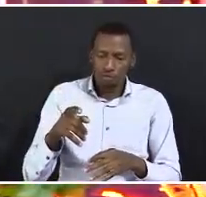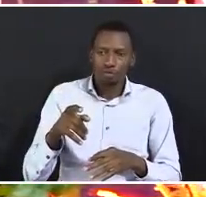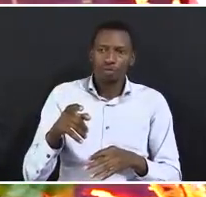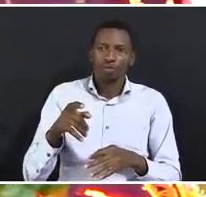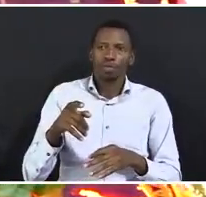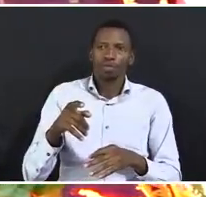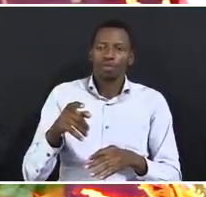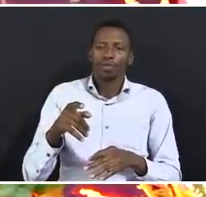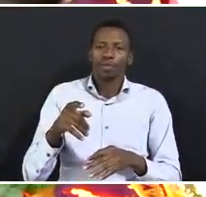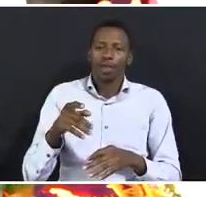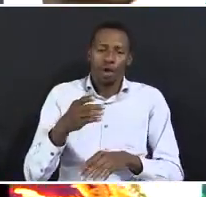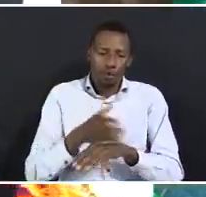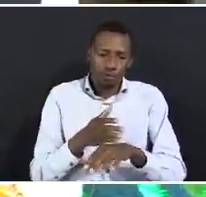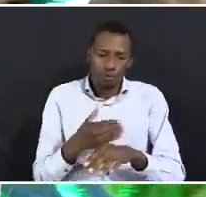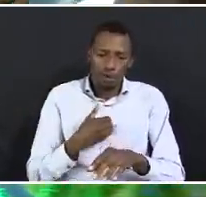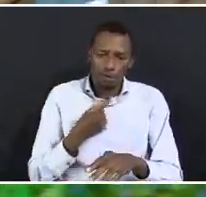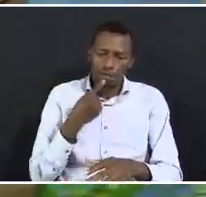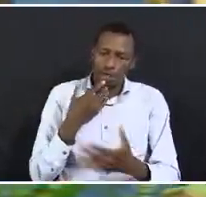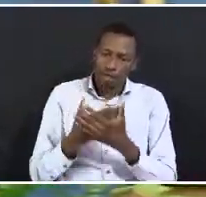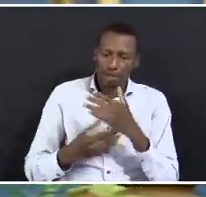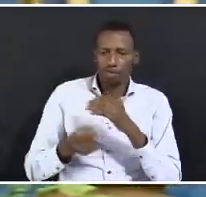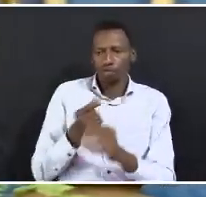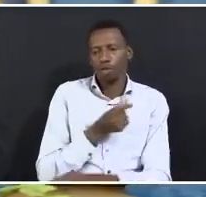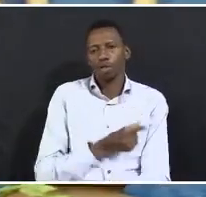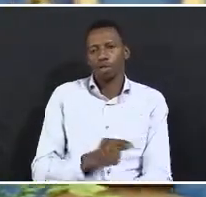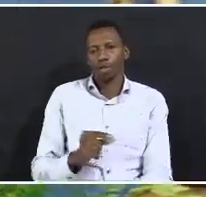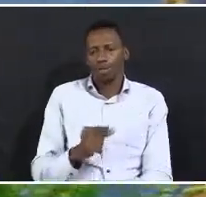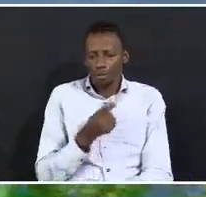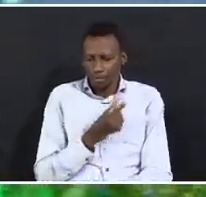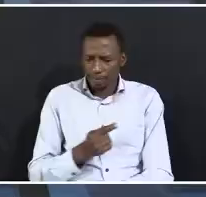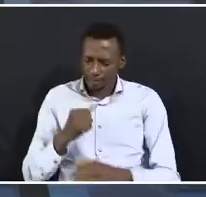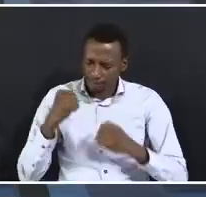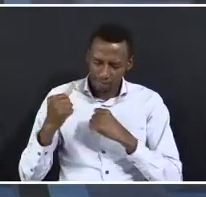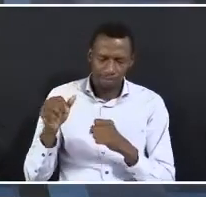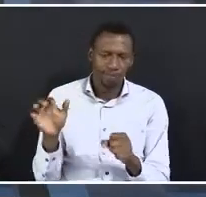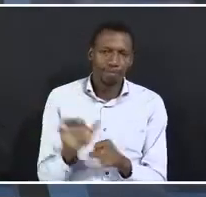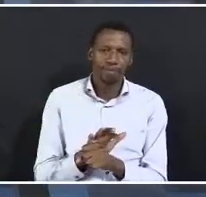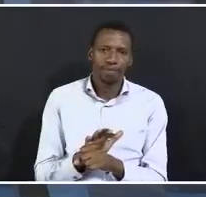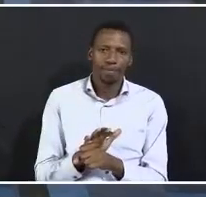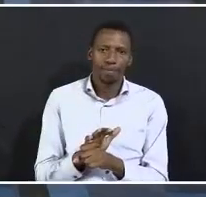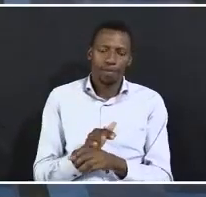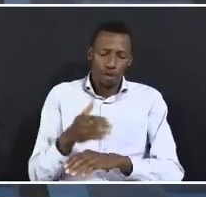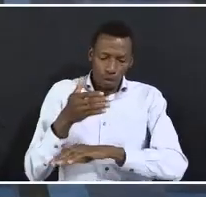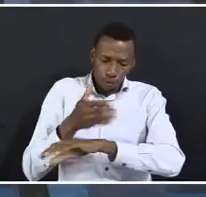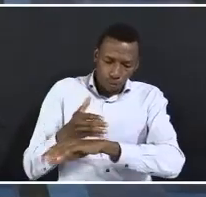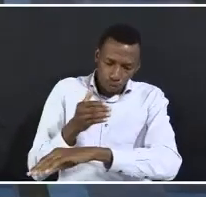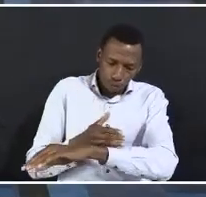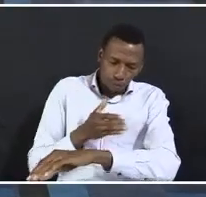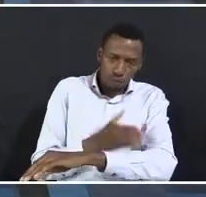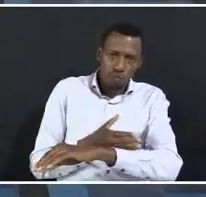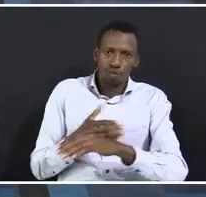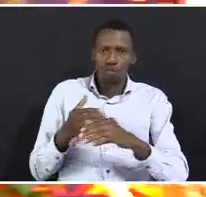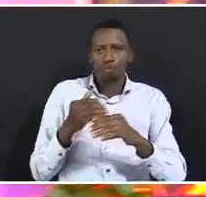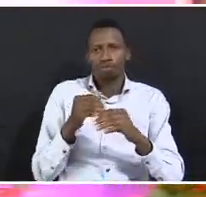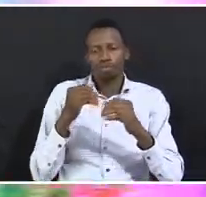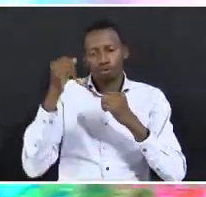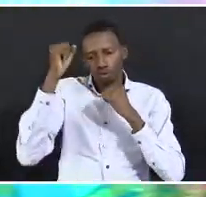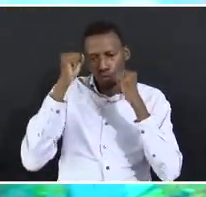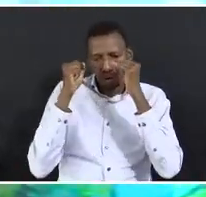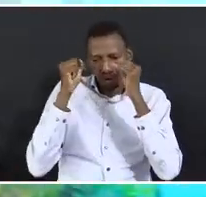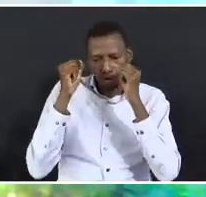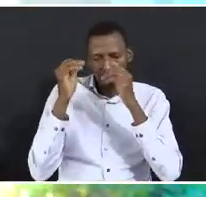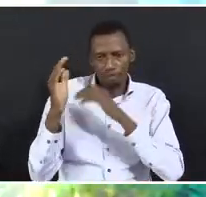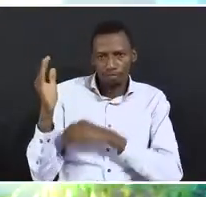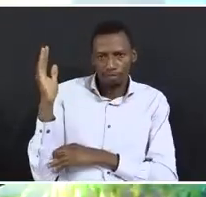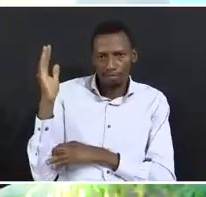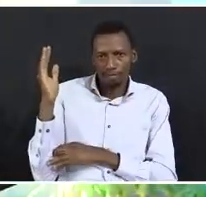grace. Grace is powerful. A wounded soldier is still a soldier. Some of us,